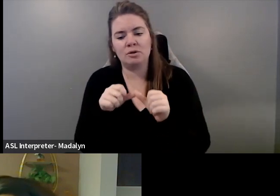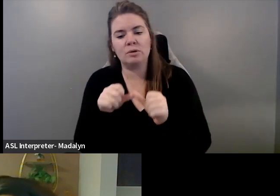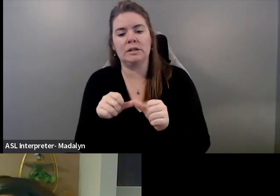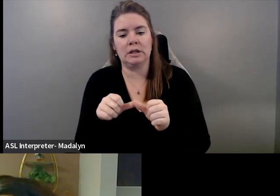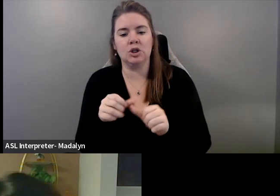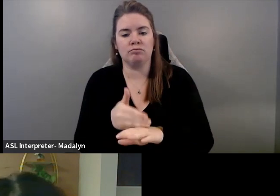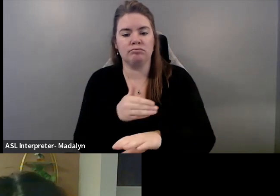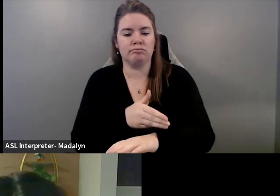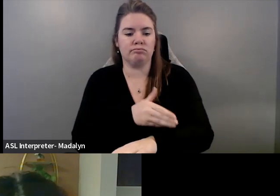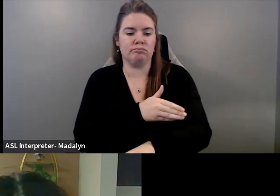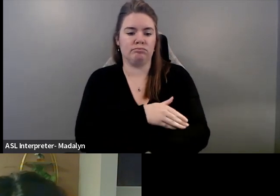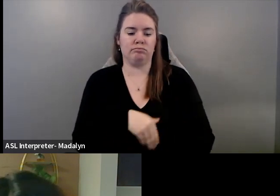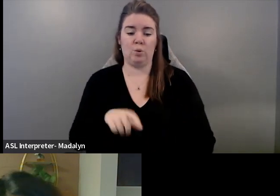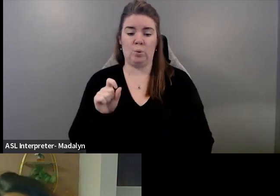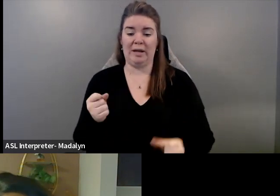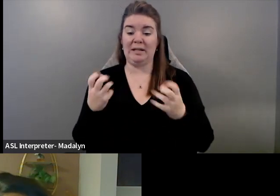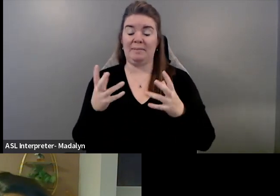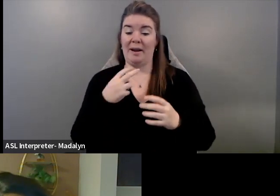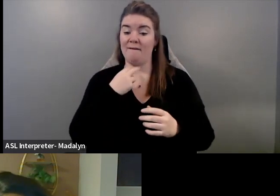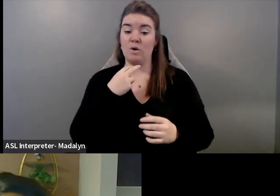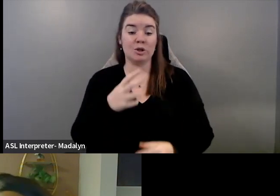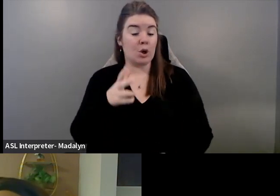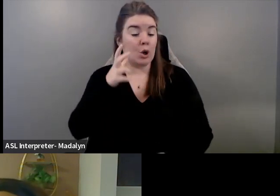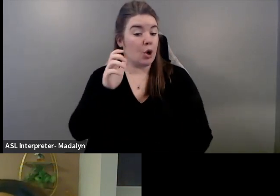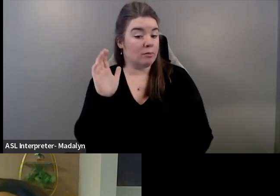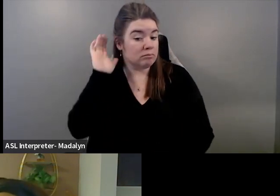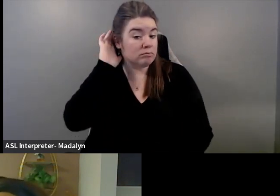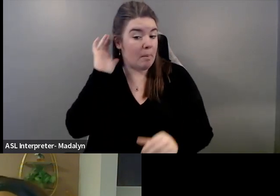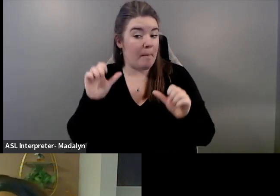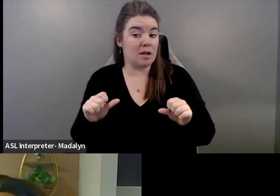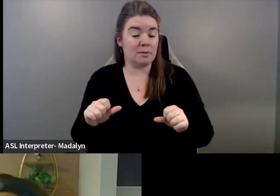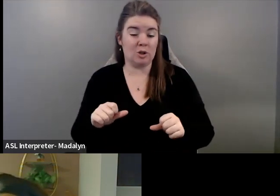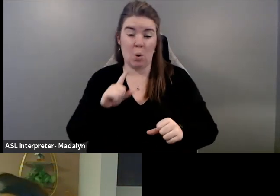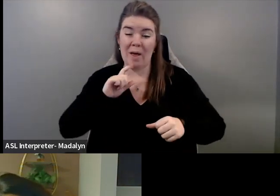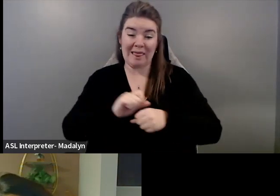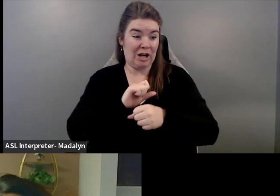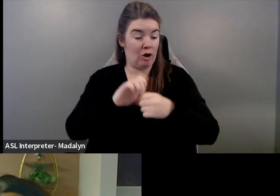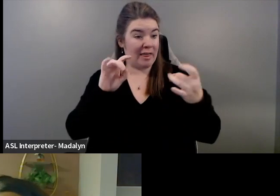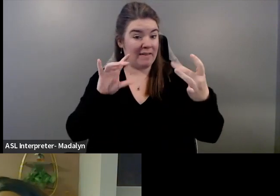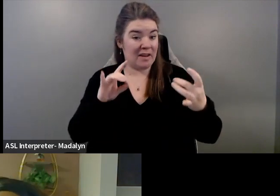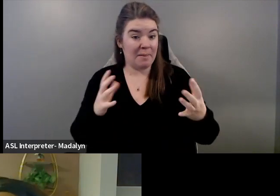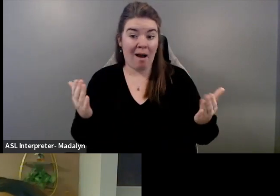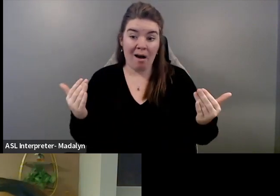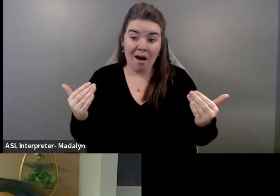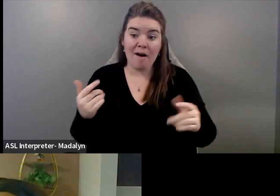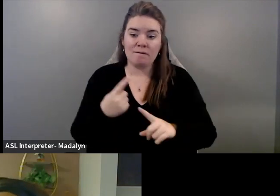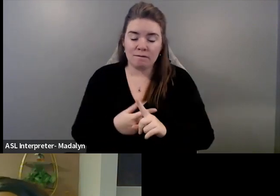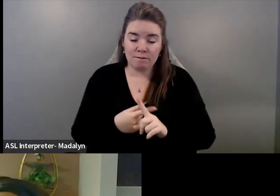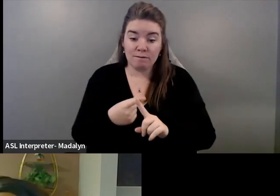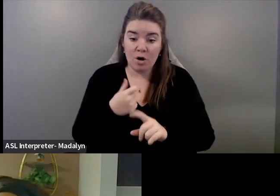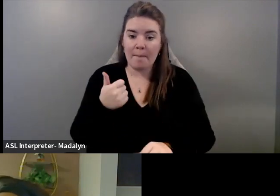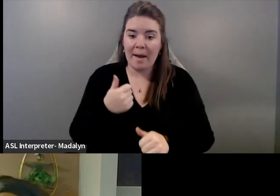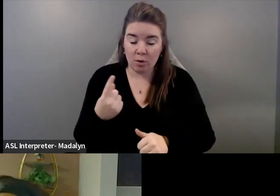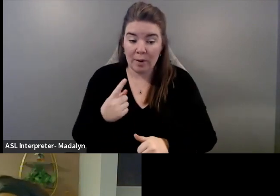many voices to be heard as possible. And that means we want to hear from literally everyone. That's not a figurative literally. That is a literal